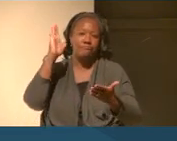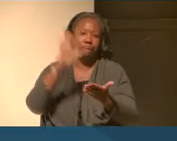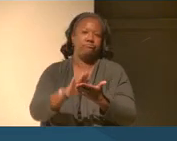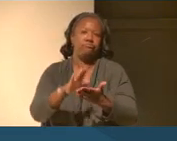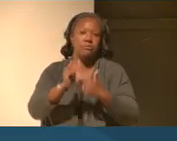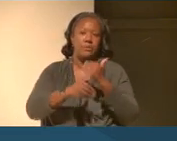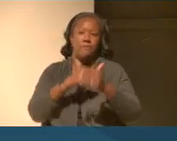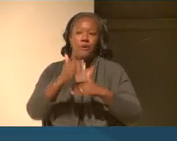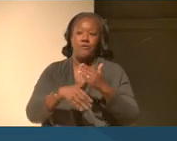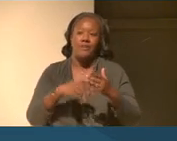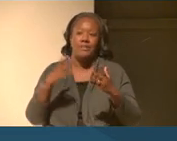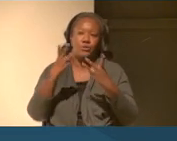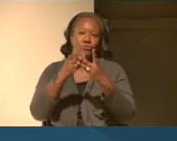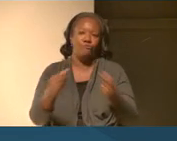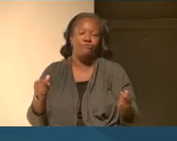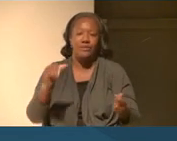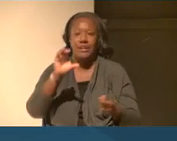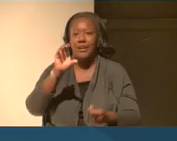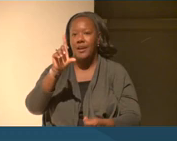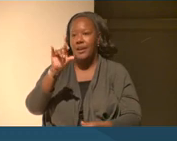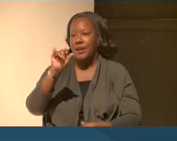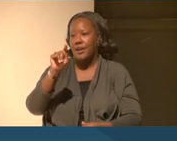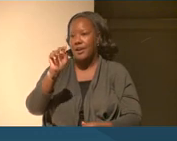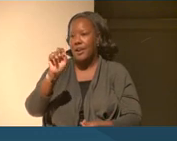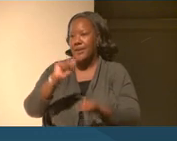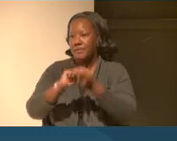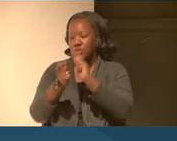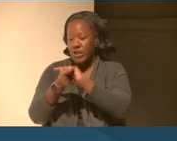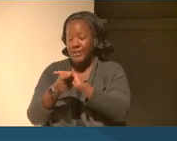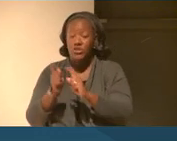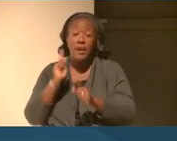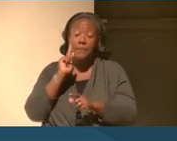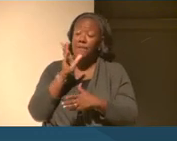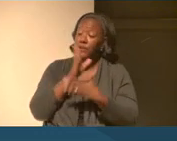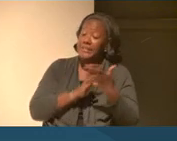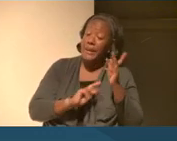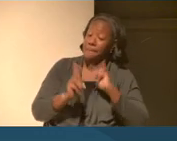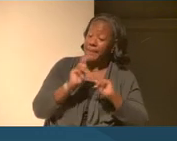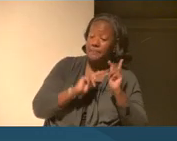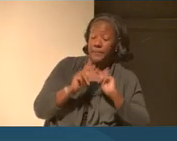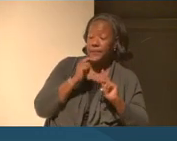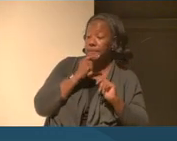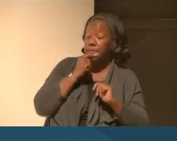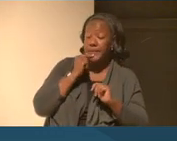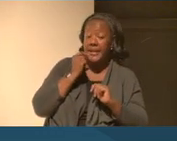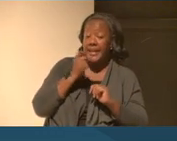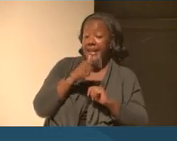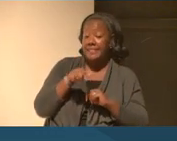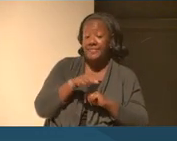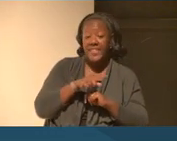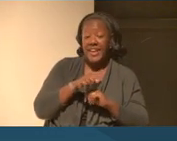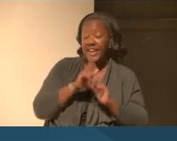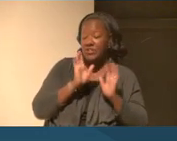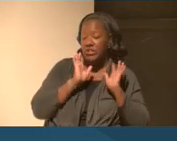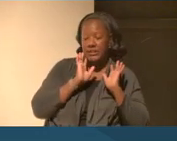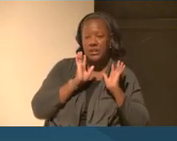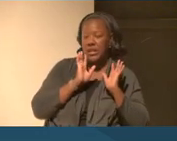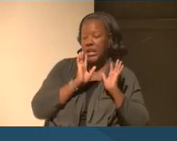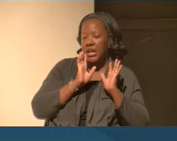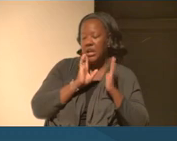But it's also the case that for some people, they just have it, it sort of violates